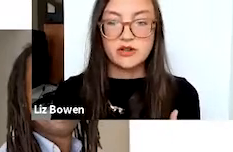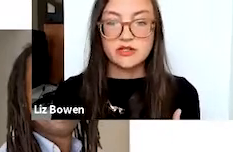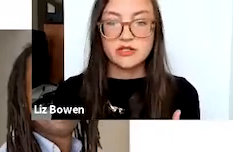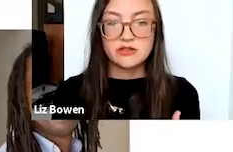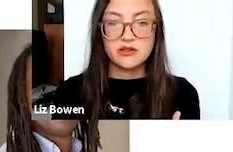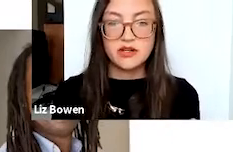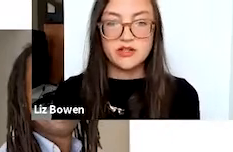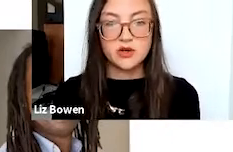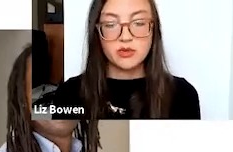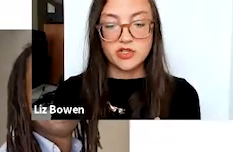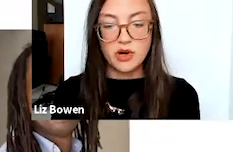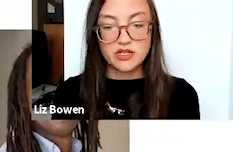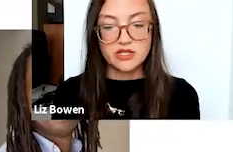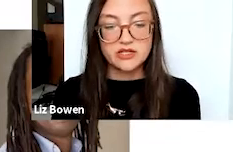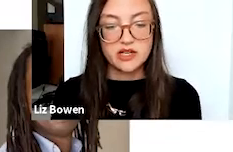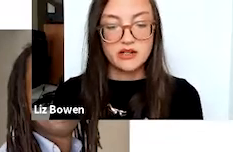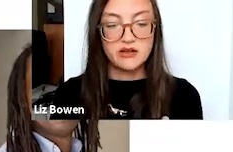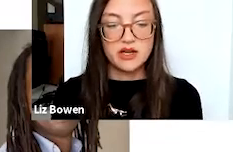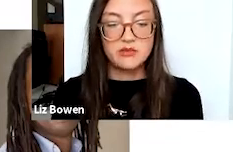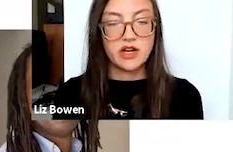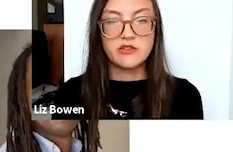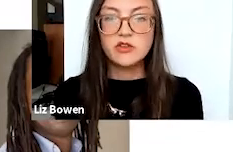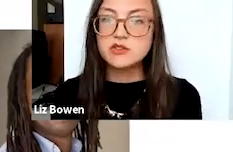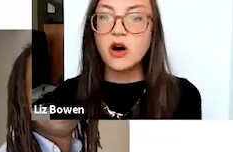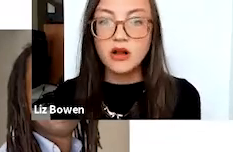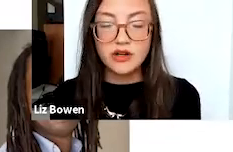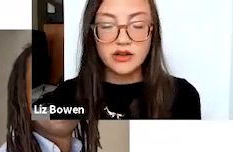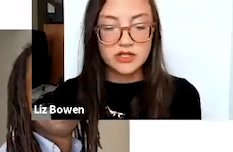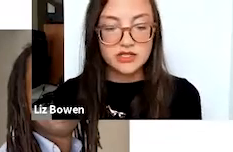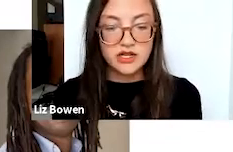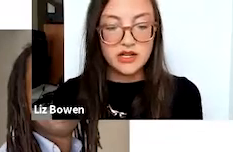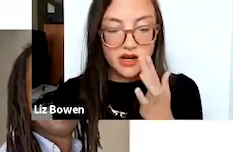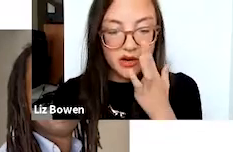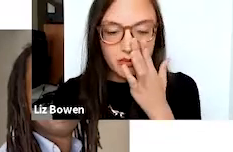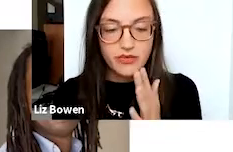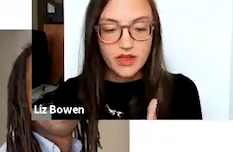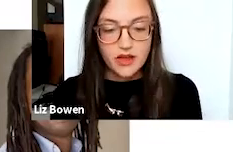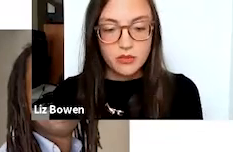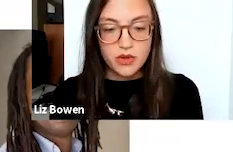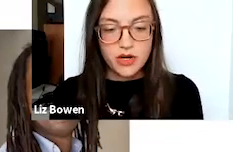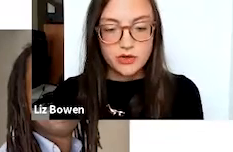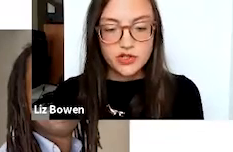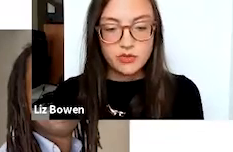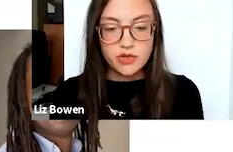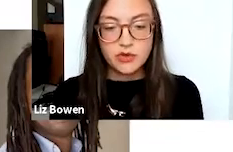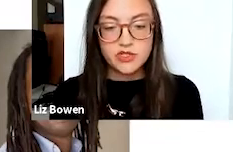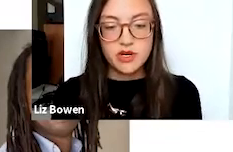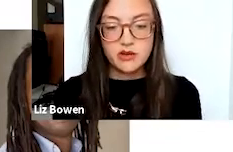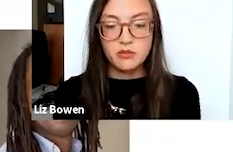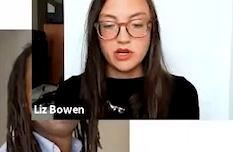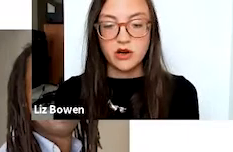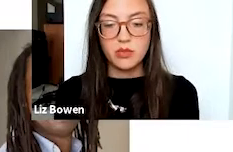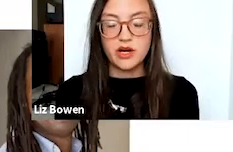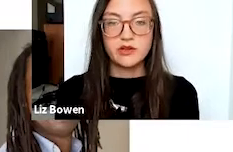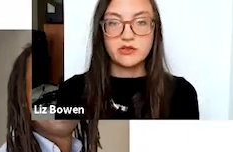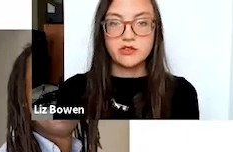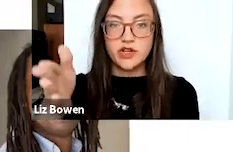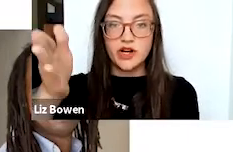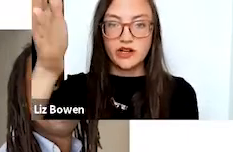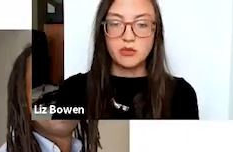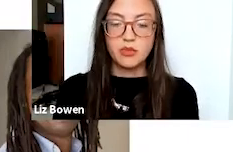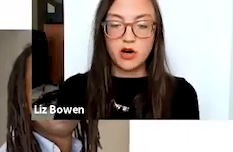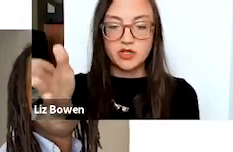the speakers and interpreters boxes can get kind of small and hard to see, but you should be able to make them bigger